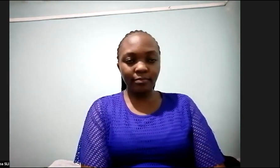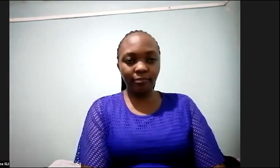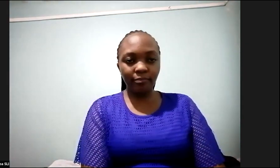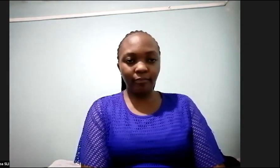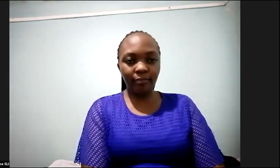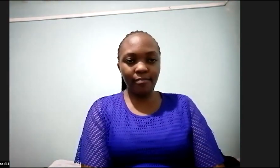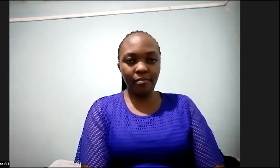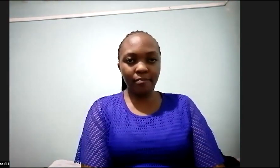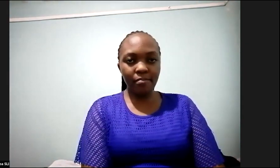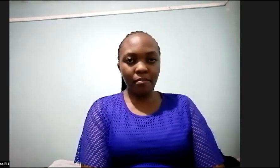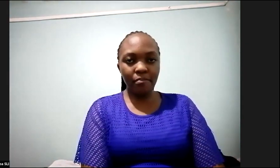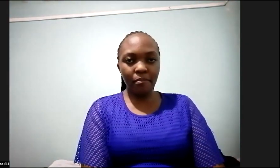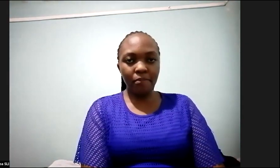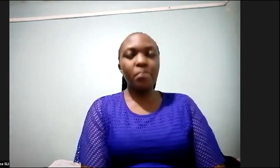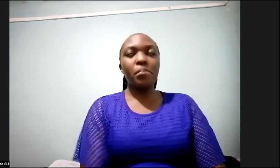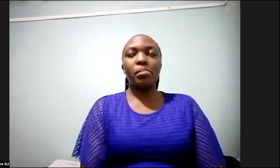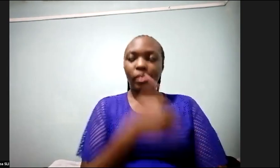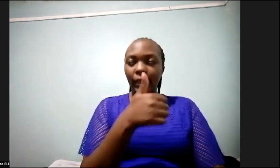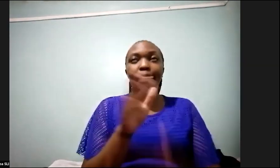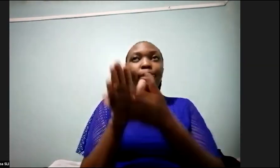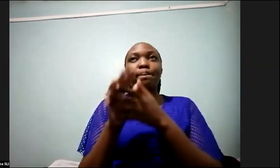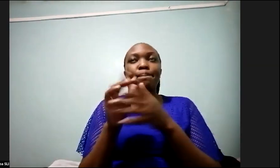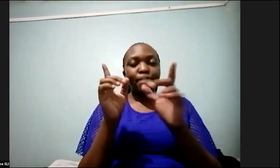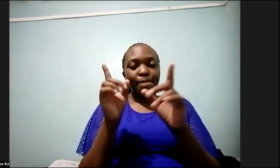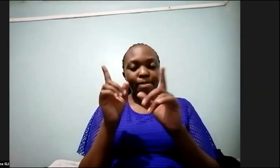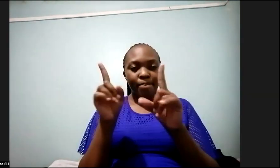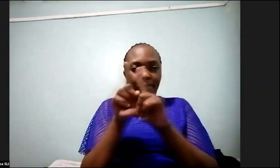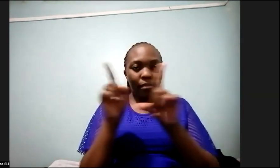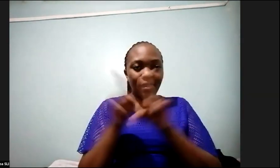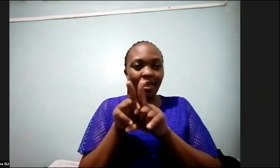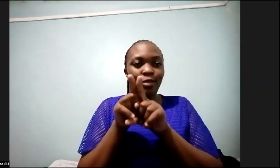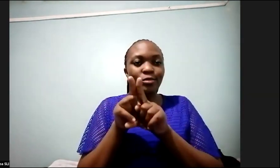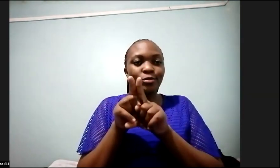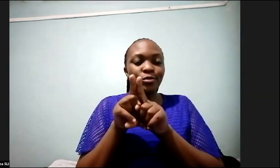I want us also to think on this line. There is this meme that is doing rounds.